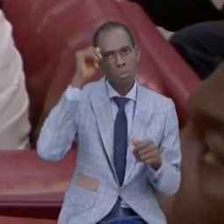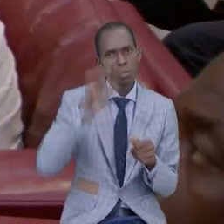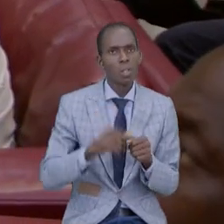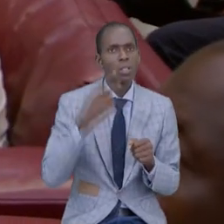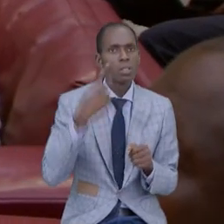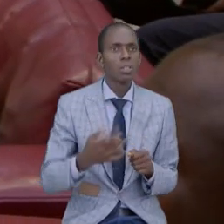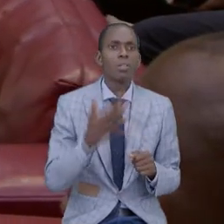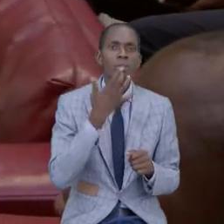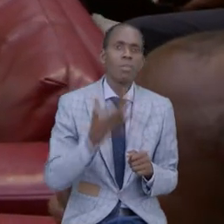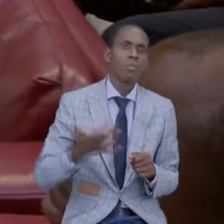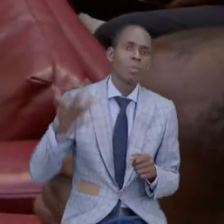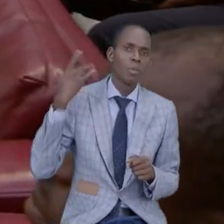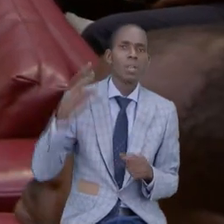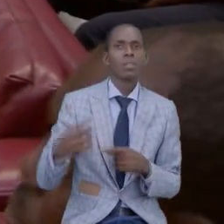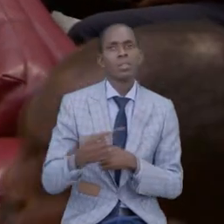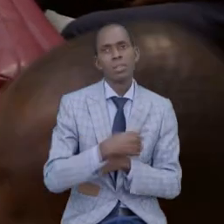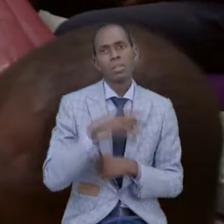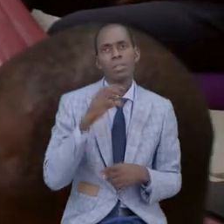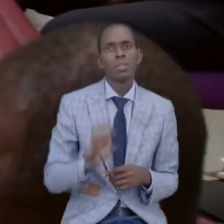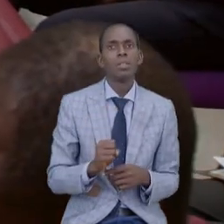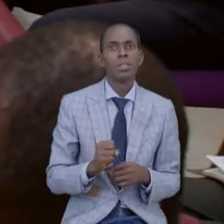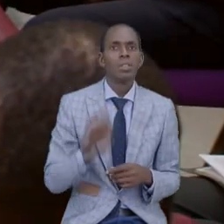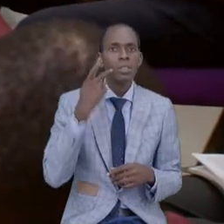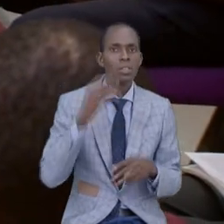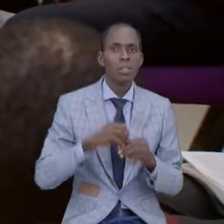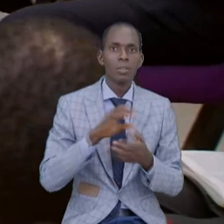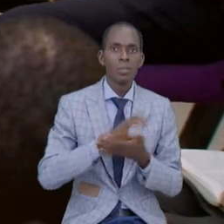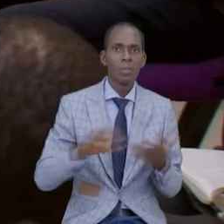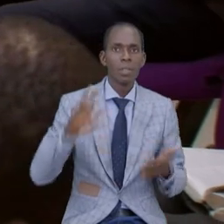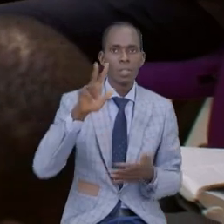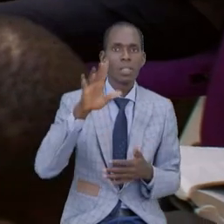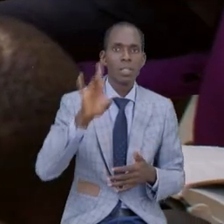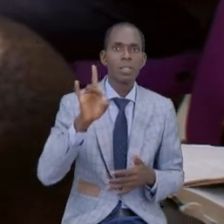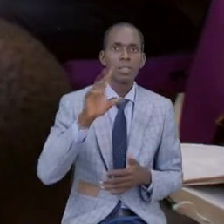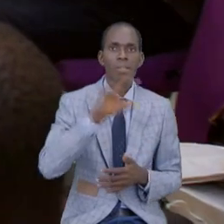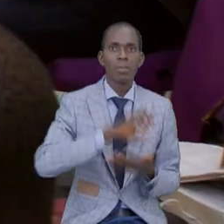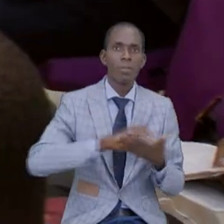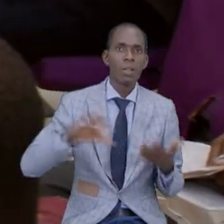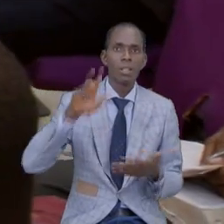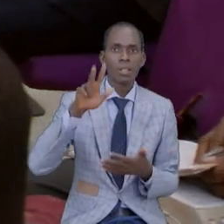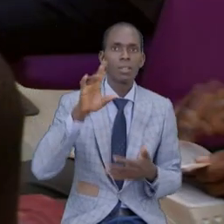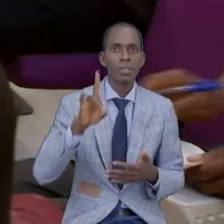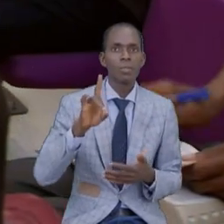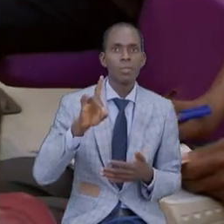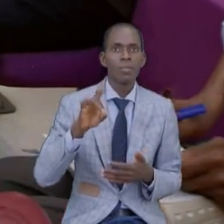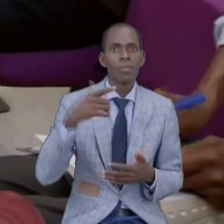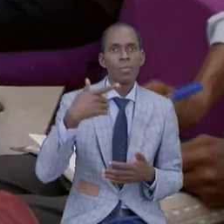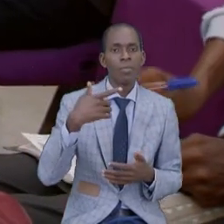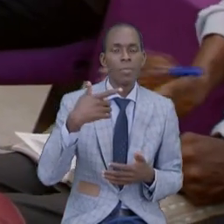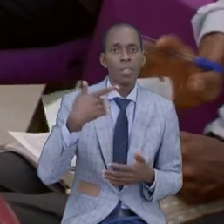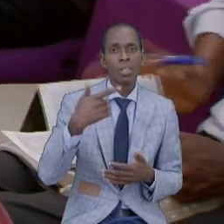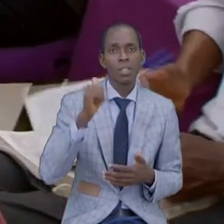days. Call to remembrance. Look at verse 38 there in chapter 10,